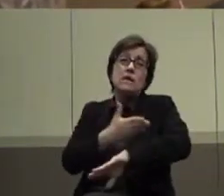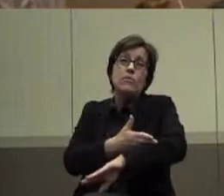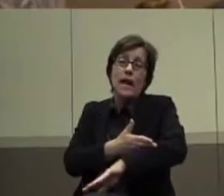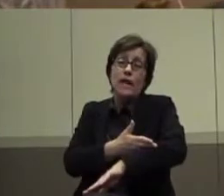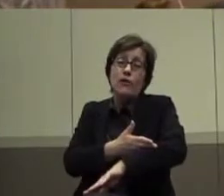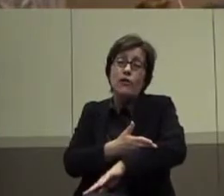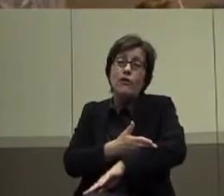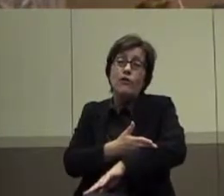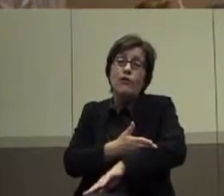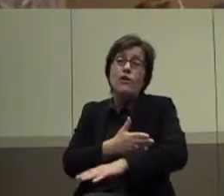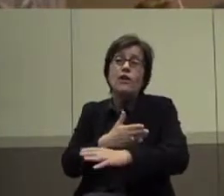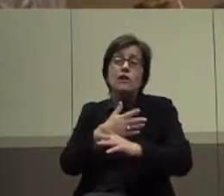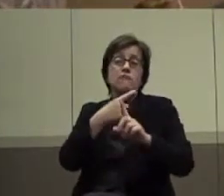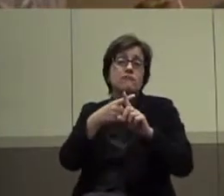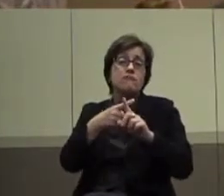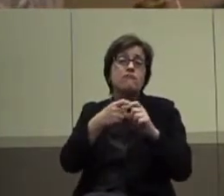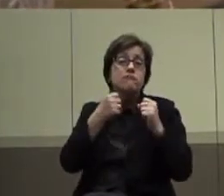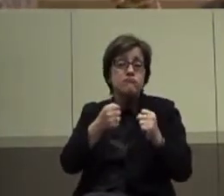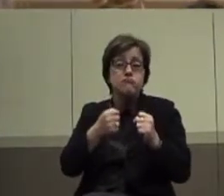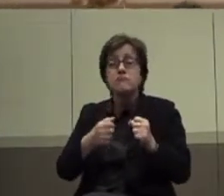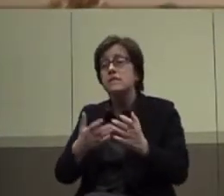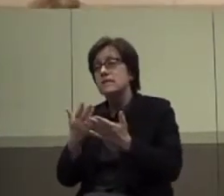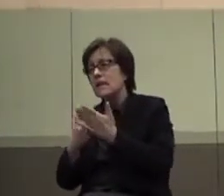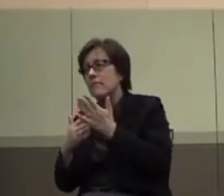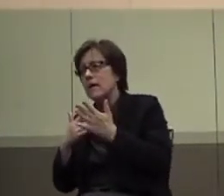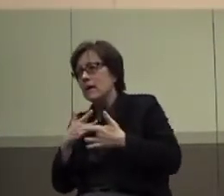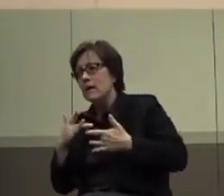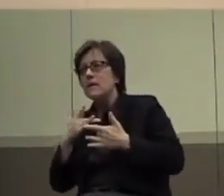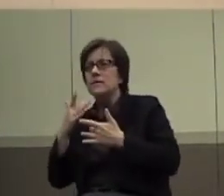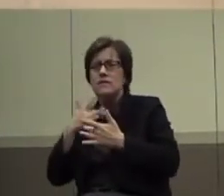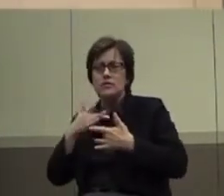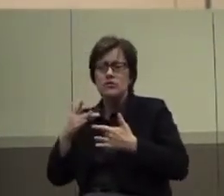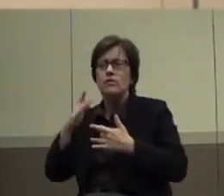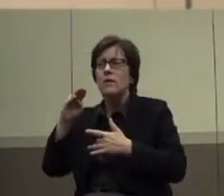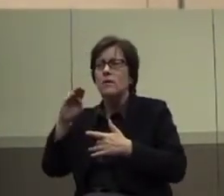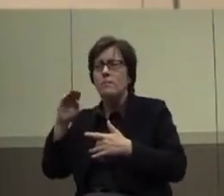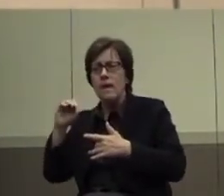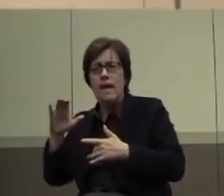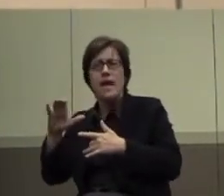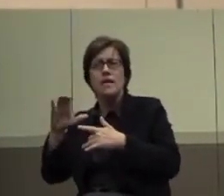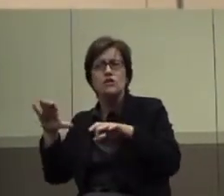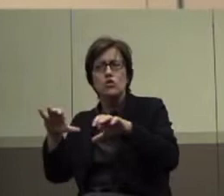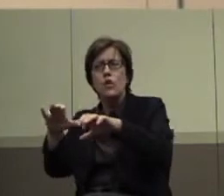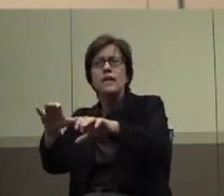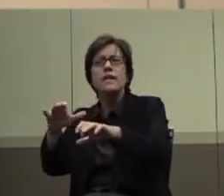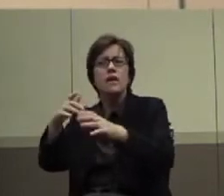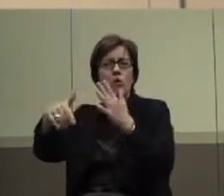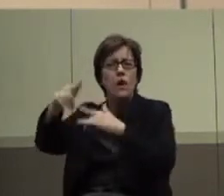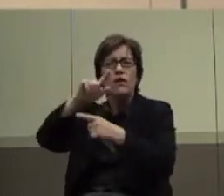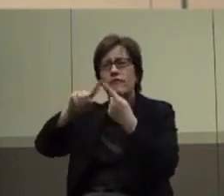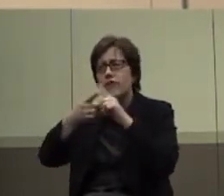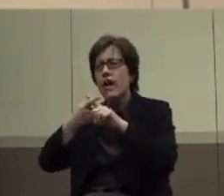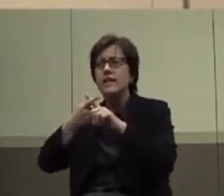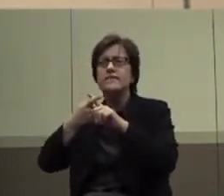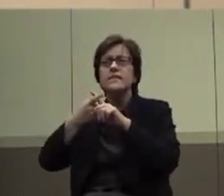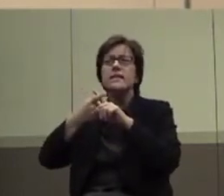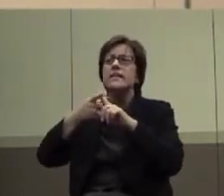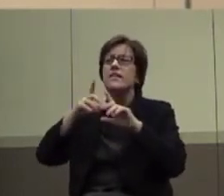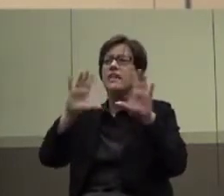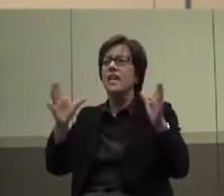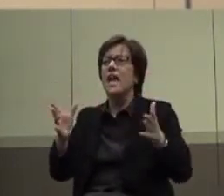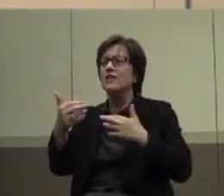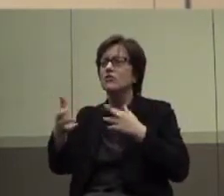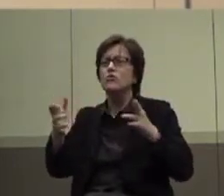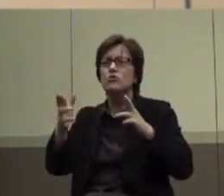some strengths and some concerns maybe that Mac was displaying. Issues around the peers, issues around the setup of the classroom, how she moved things around,